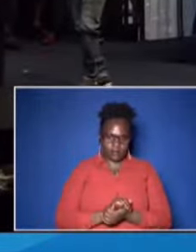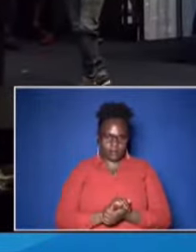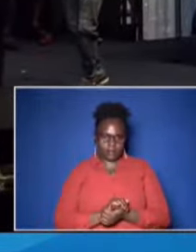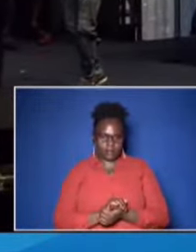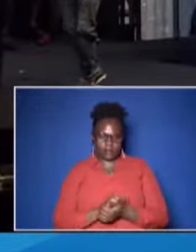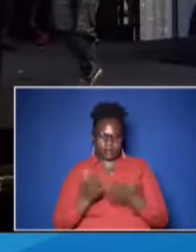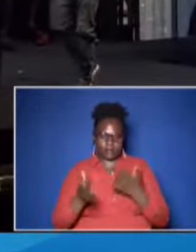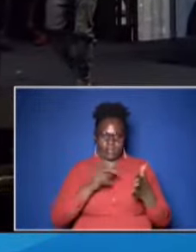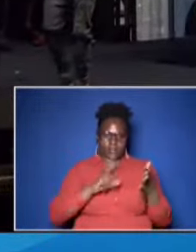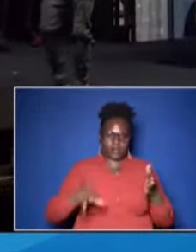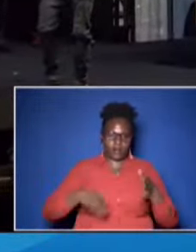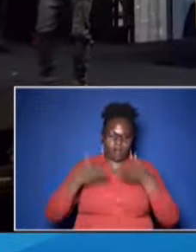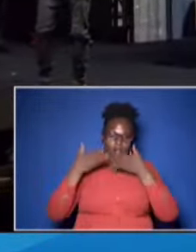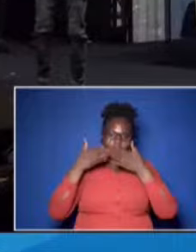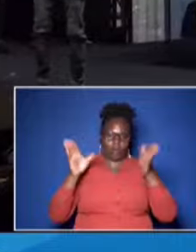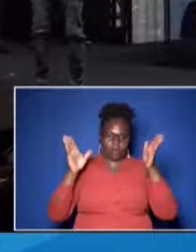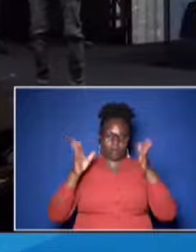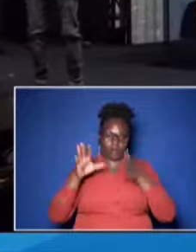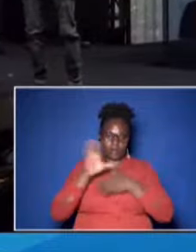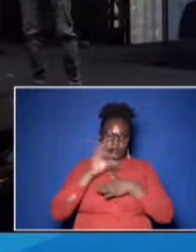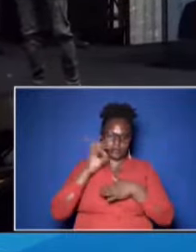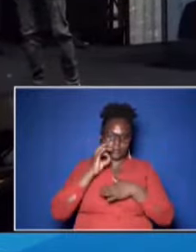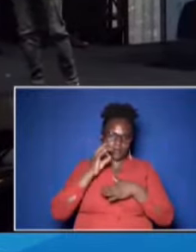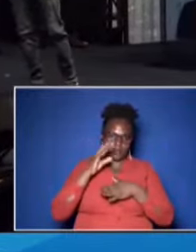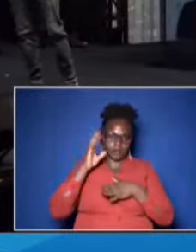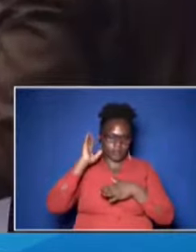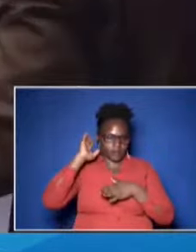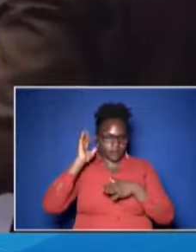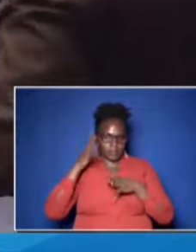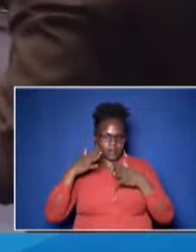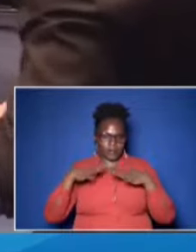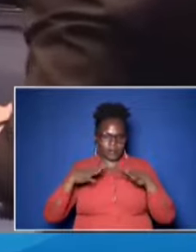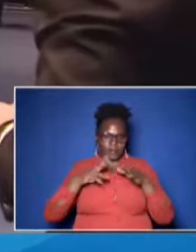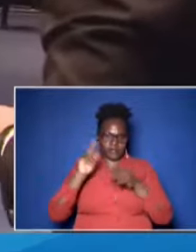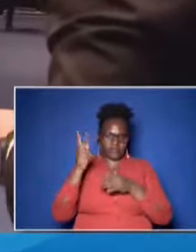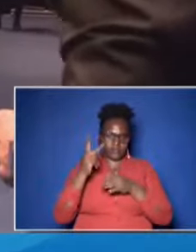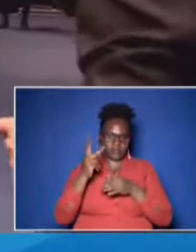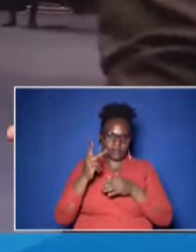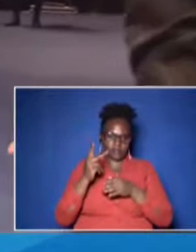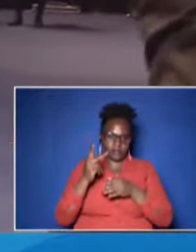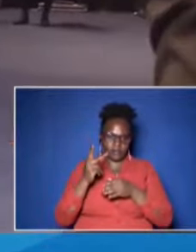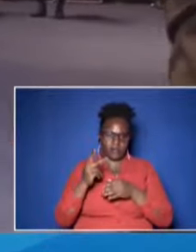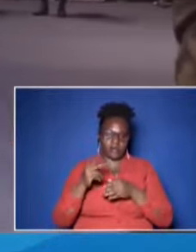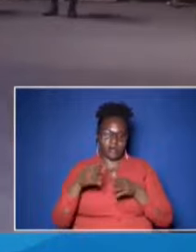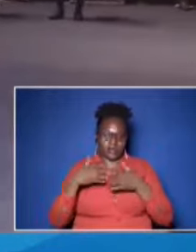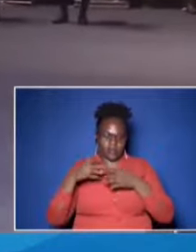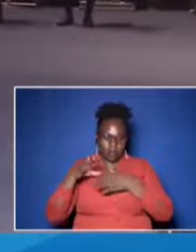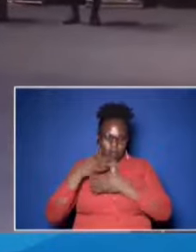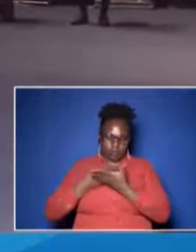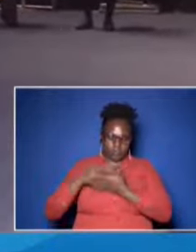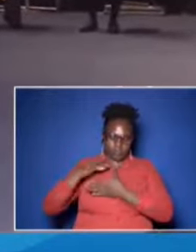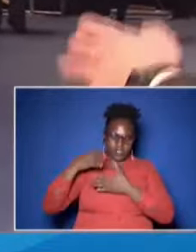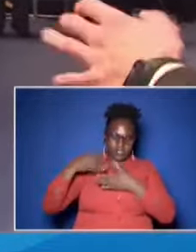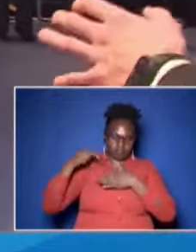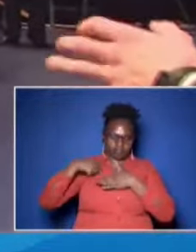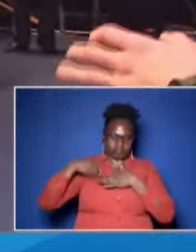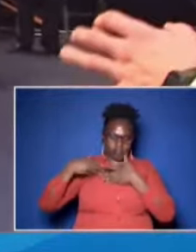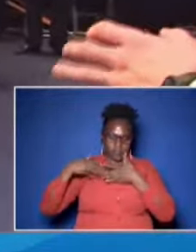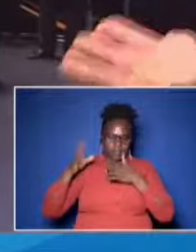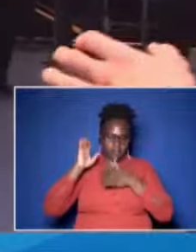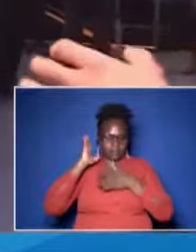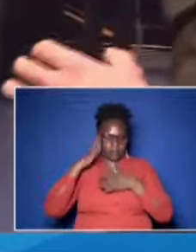may the Lord open the spiritual ears of the people in Kenya he that